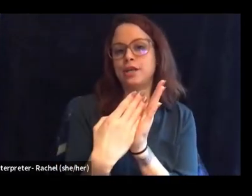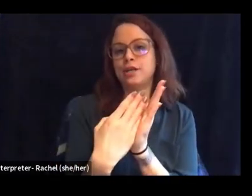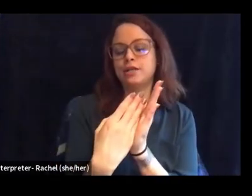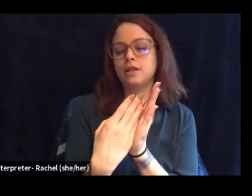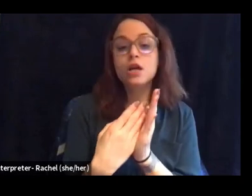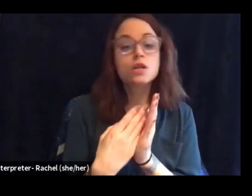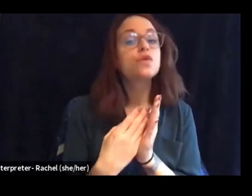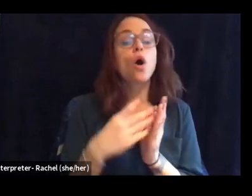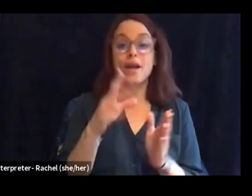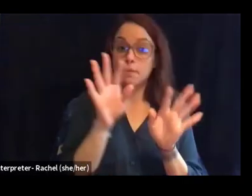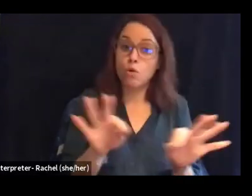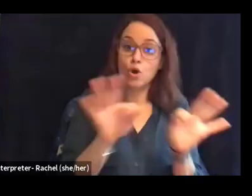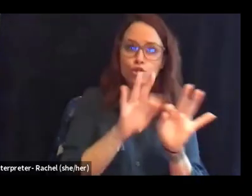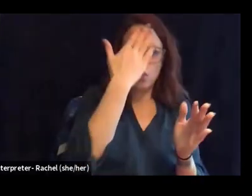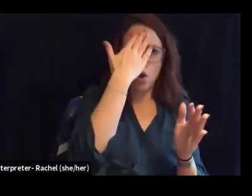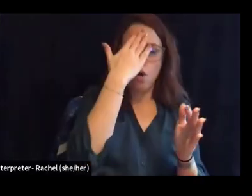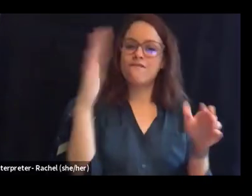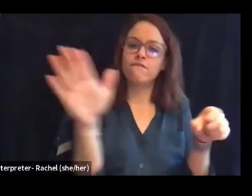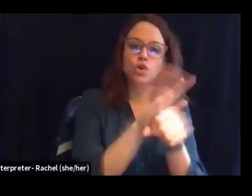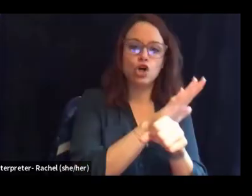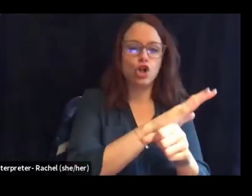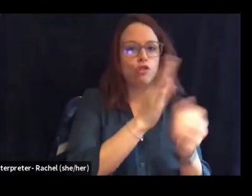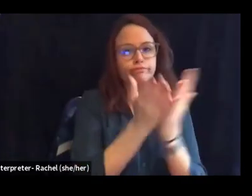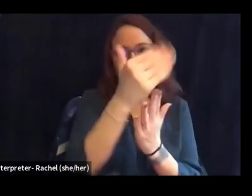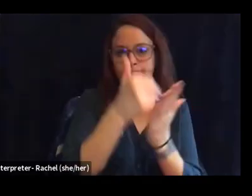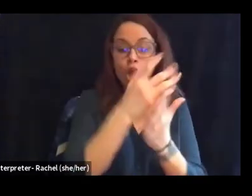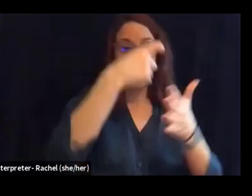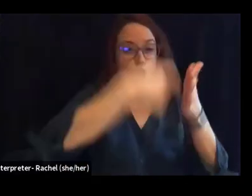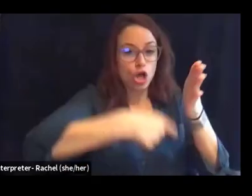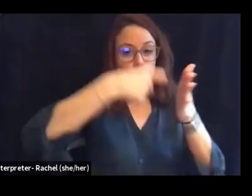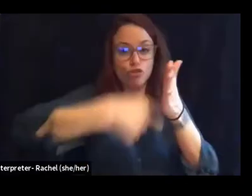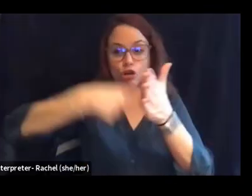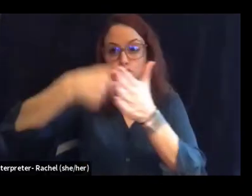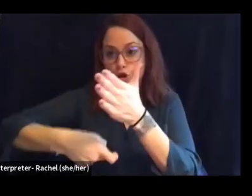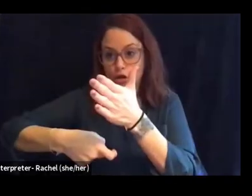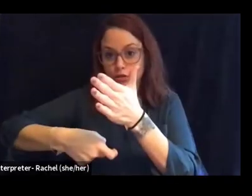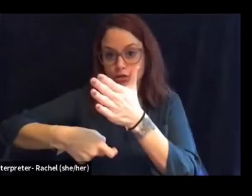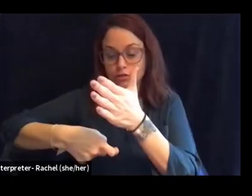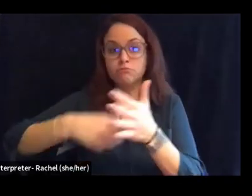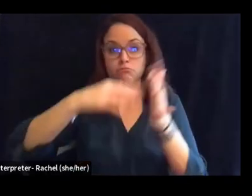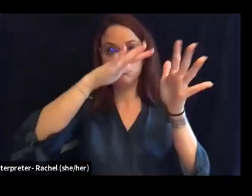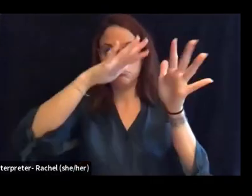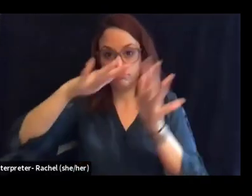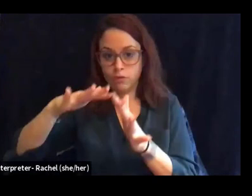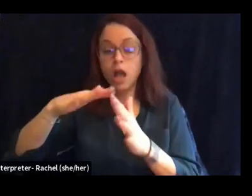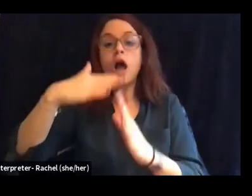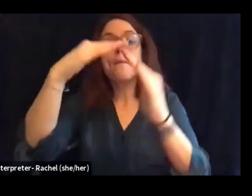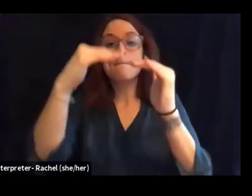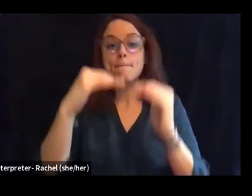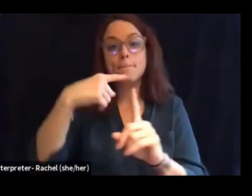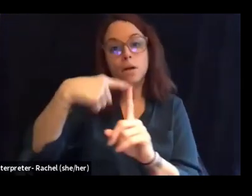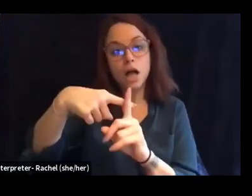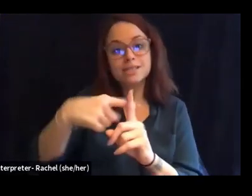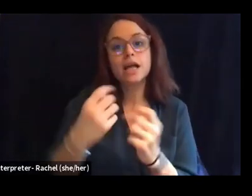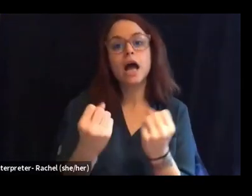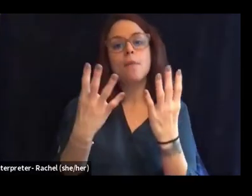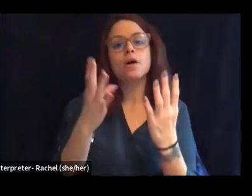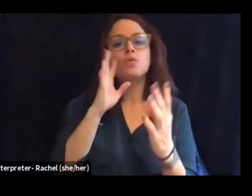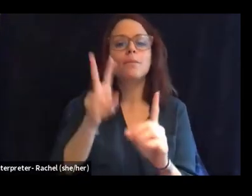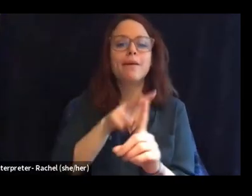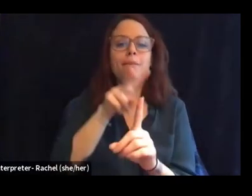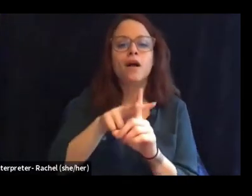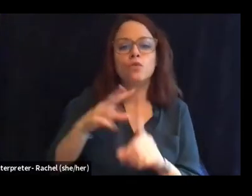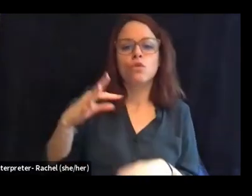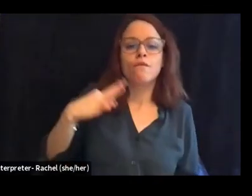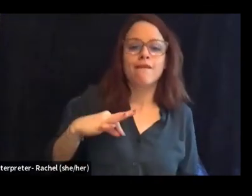going to be and what relative percentage of those costs is applied to the revenue. So you see